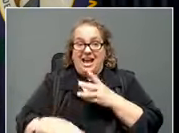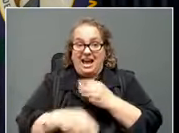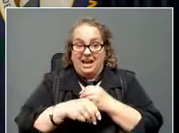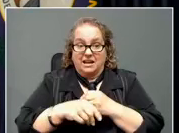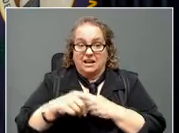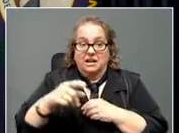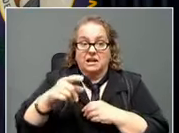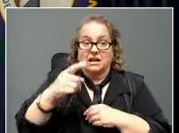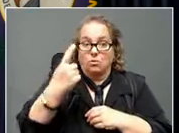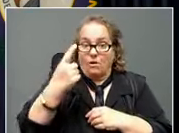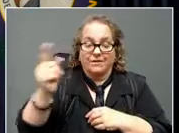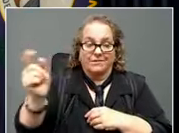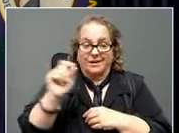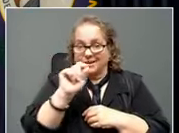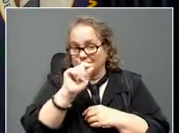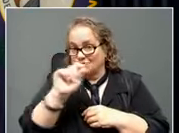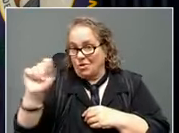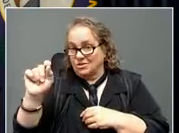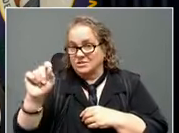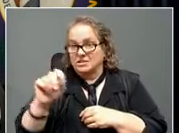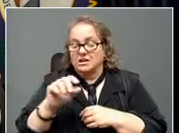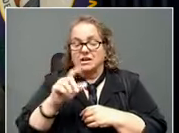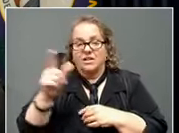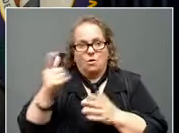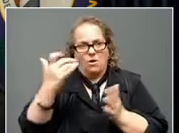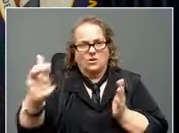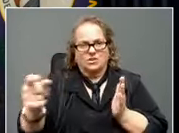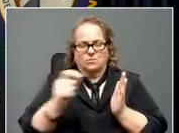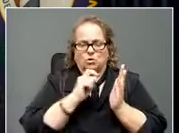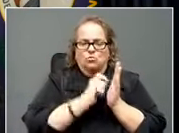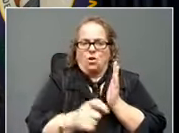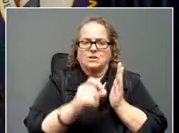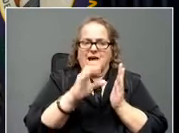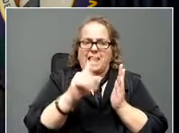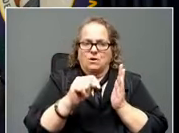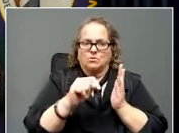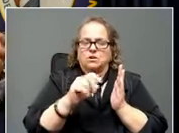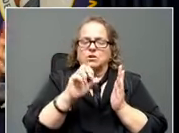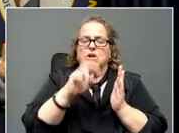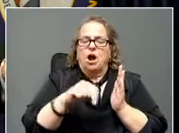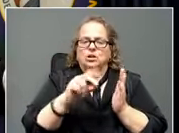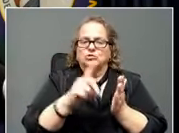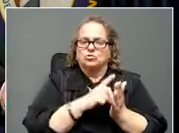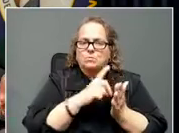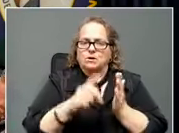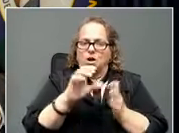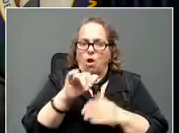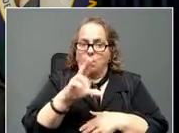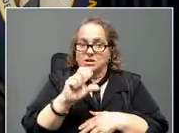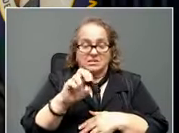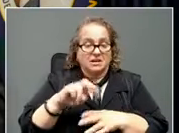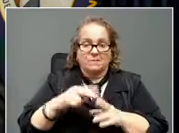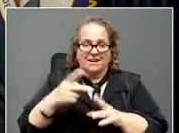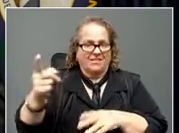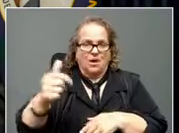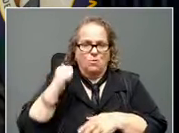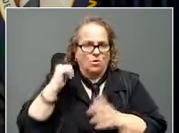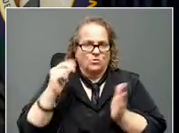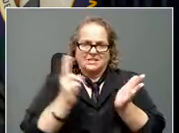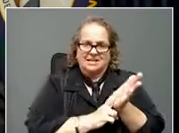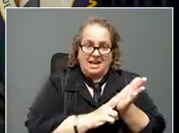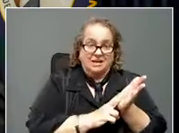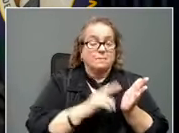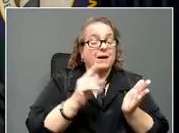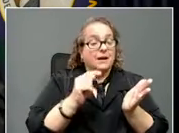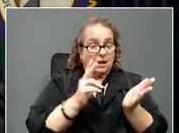which is my understanding of what they're asking for, that they won't sign the contract. But the same contract, I believe, is there for them. It's available